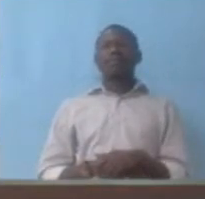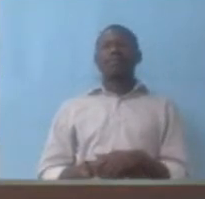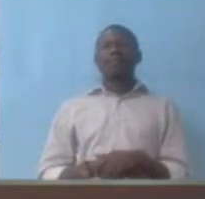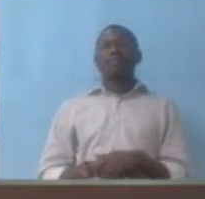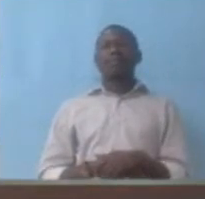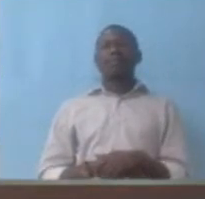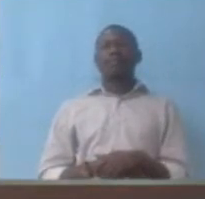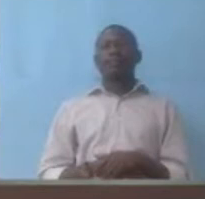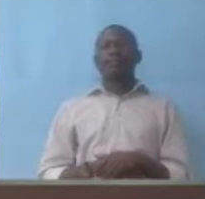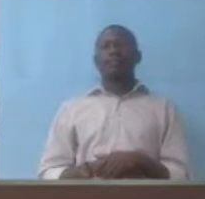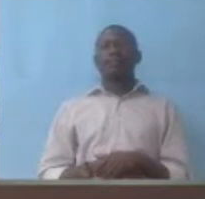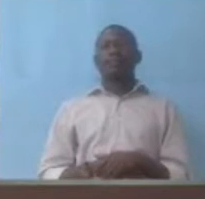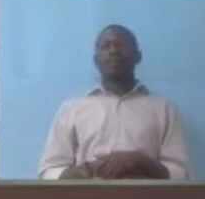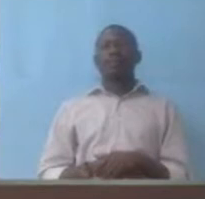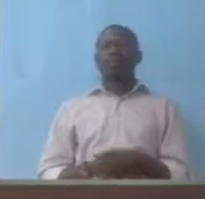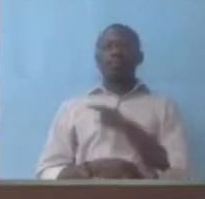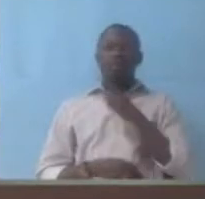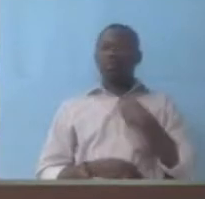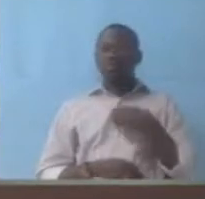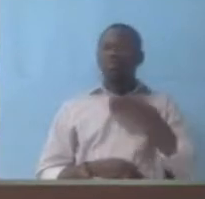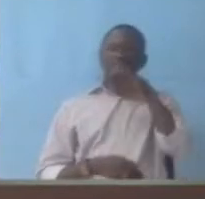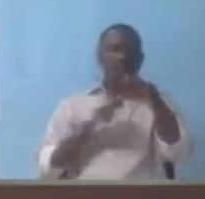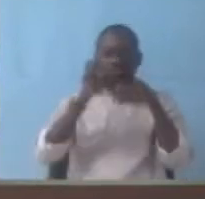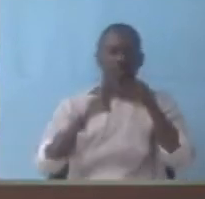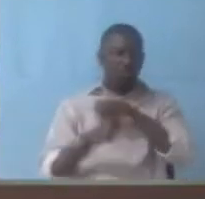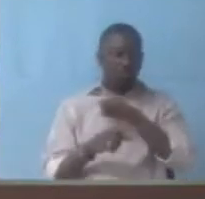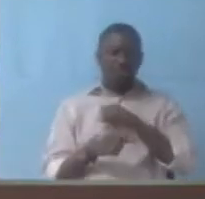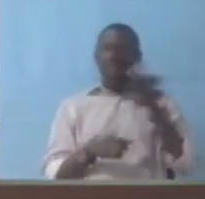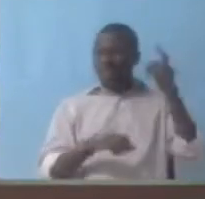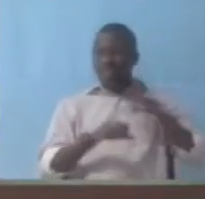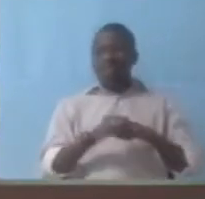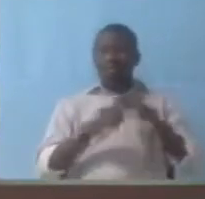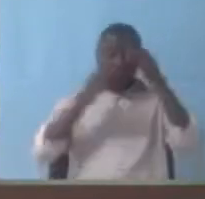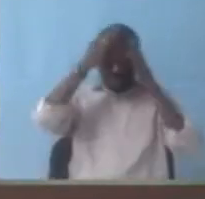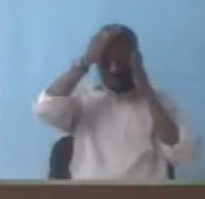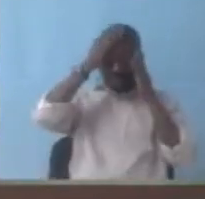But let us not fool ourselves. The soldiers were in control and could do whatever they wanted.